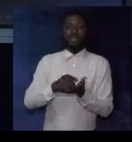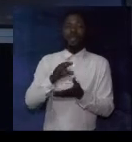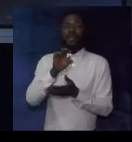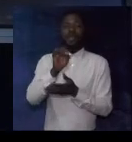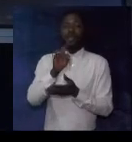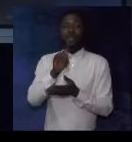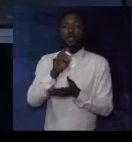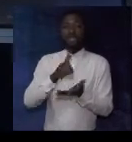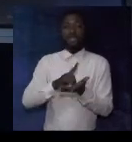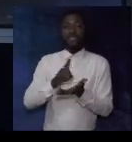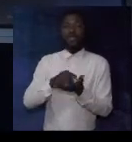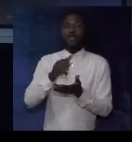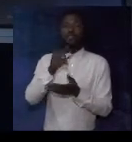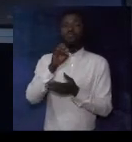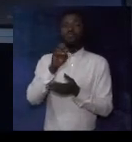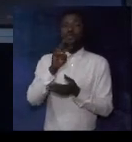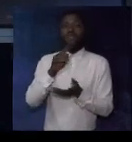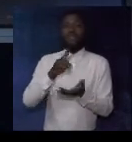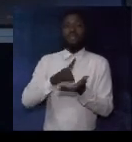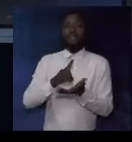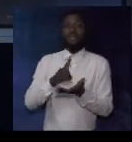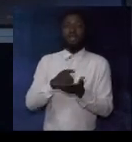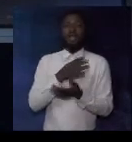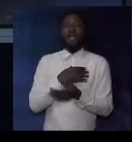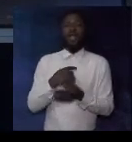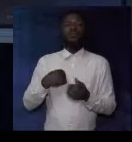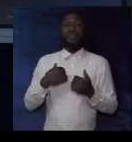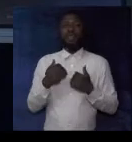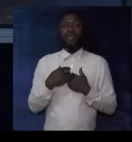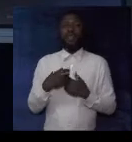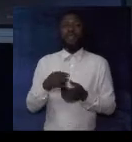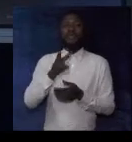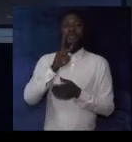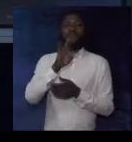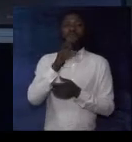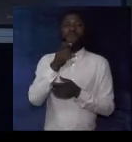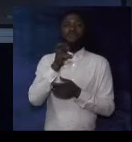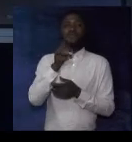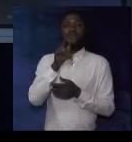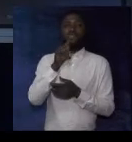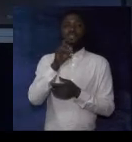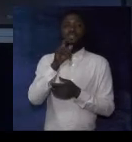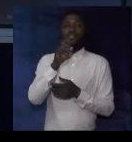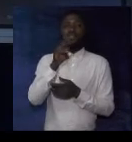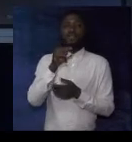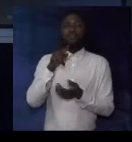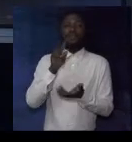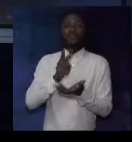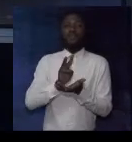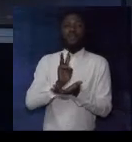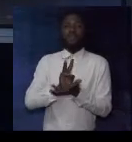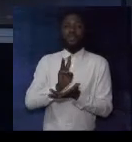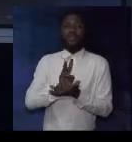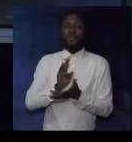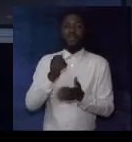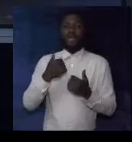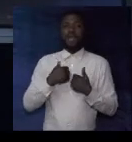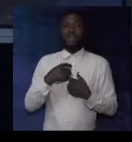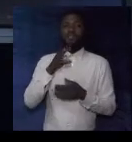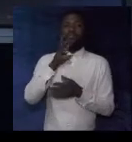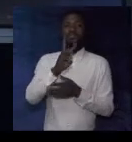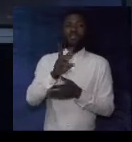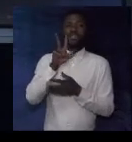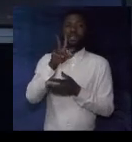septendecillion, octodecillion, novemdecillion. Then you have what you call the vigintillion. The vigintillion